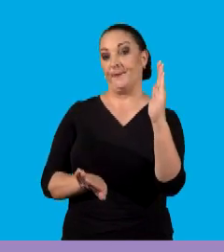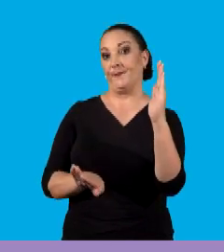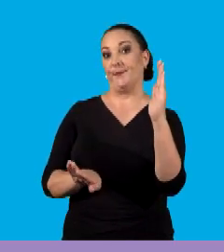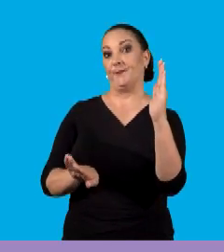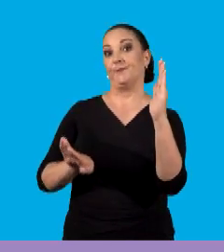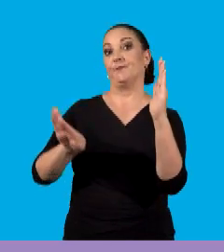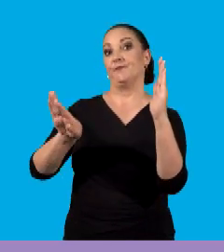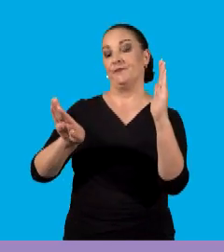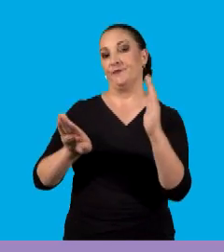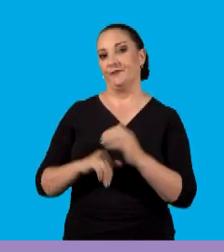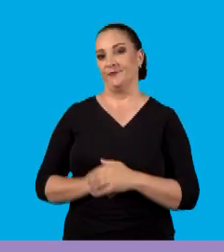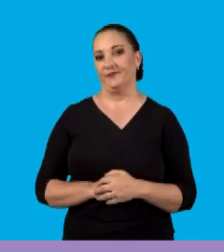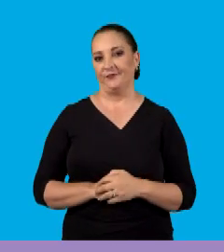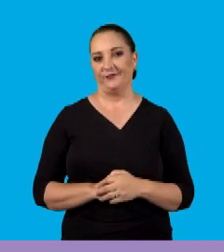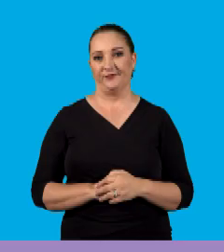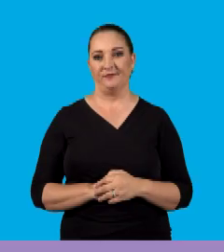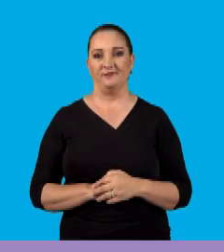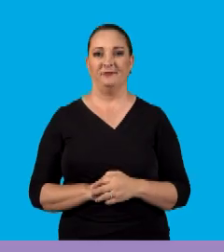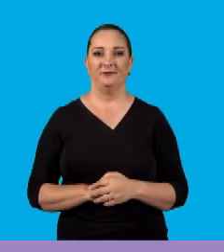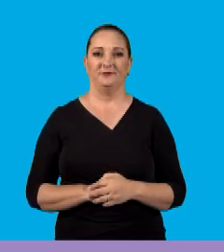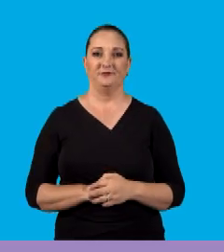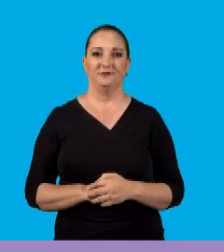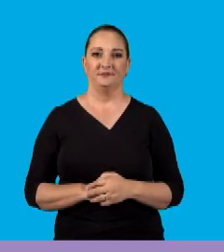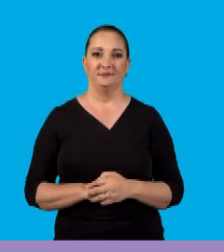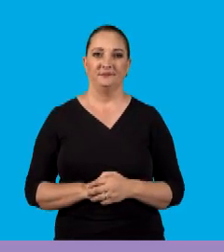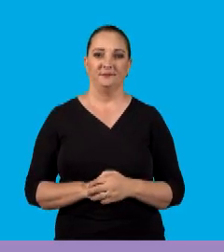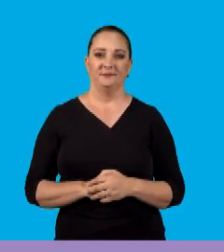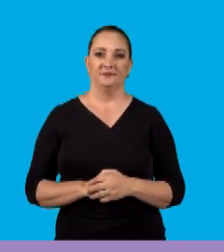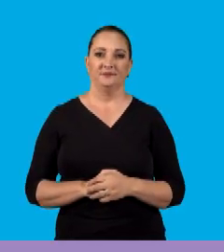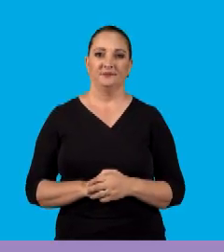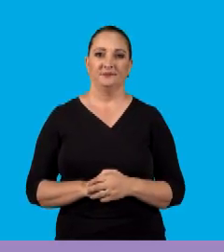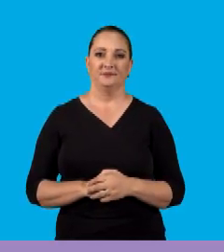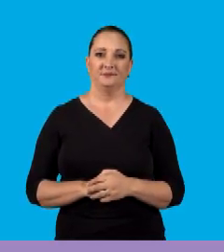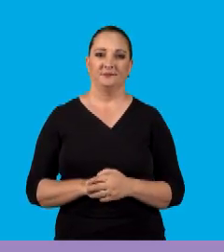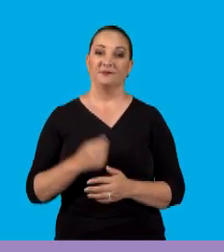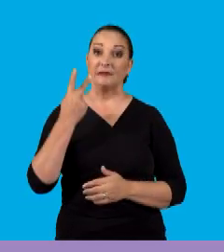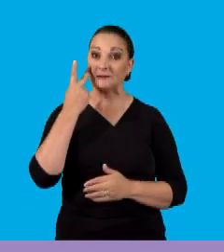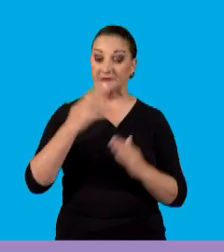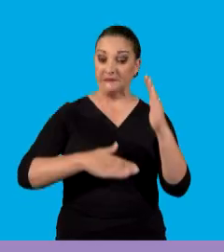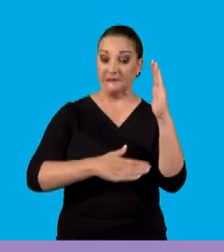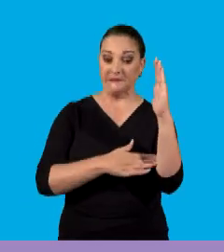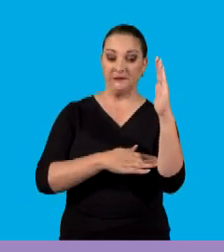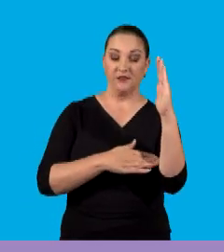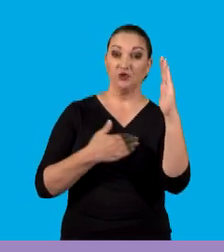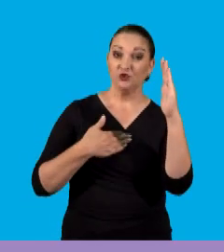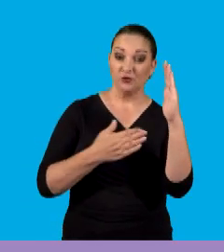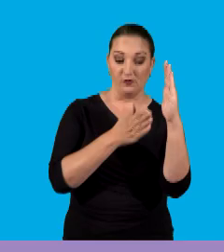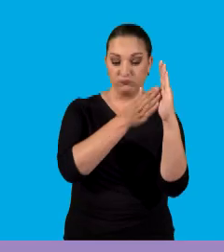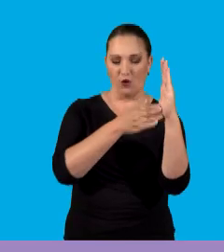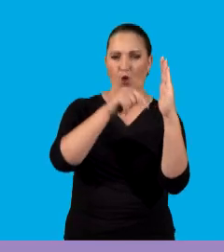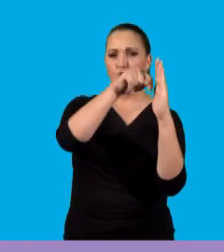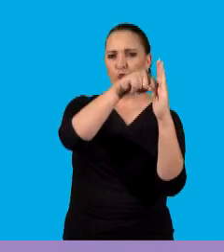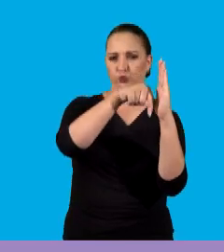it starts increasing. So we can see that our graph starts